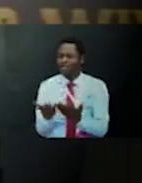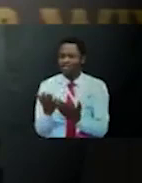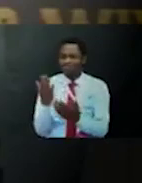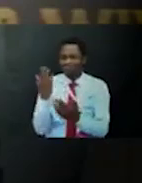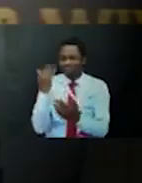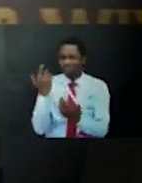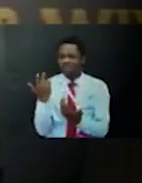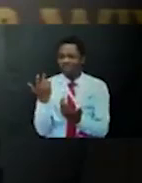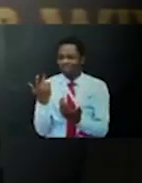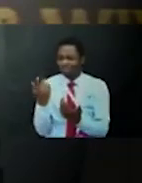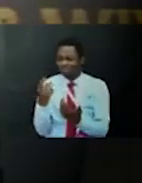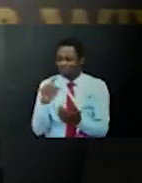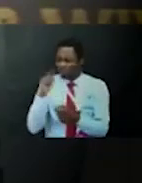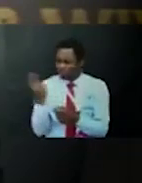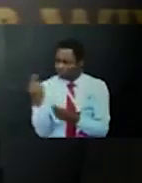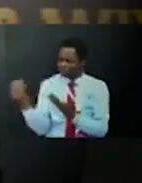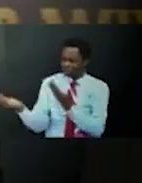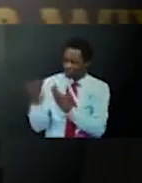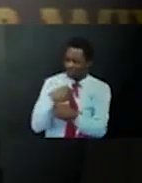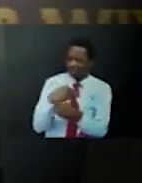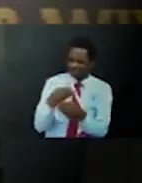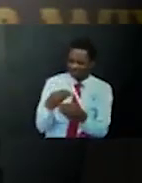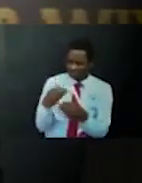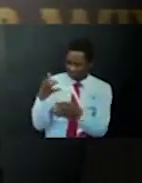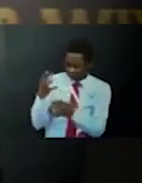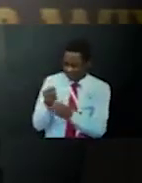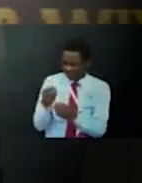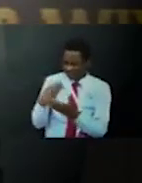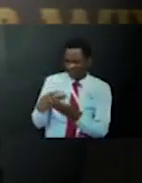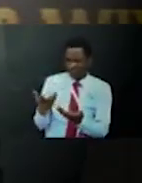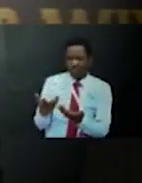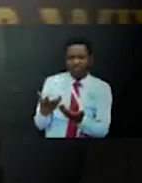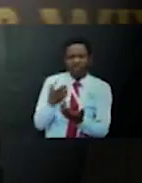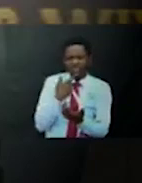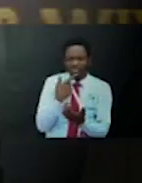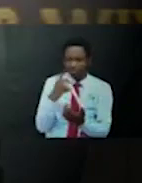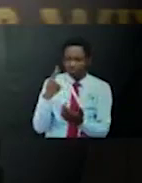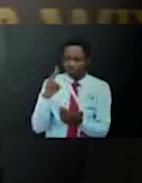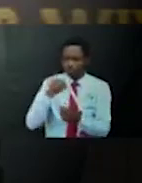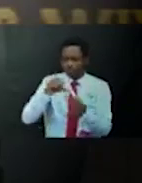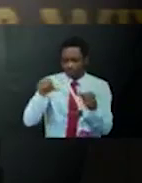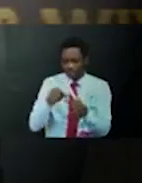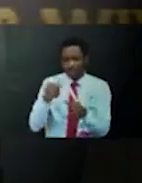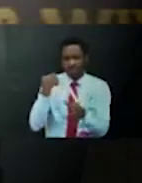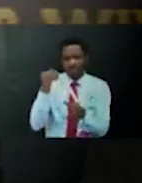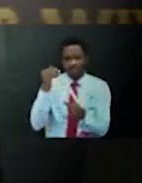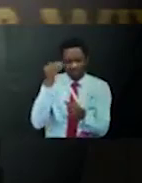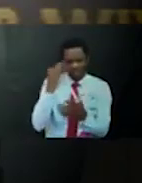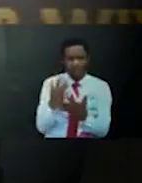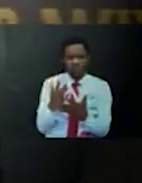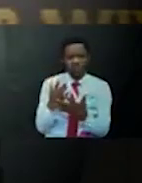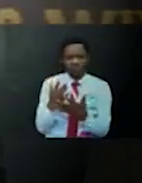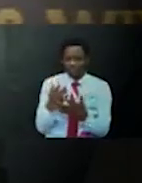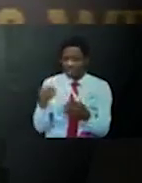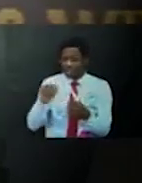from another, as Apostle Esiama and then Apostle Nati. And this elder said they consistently taught